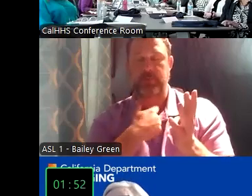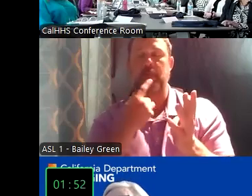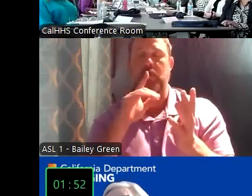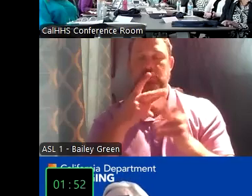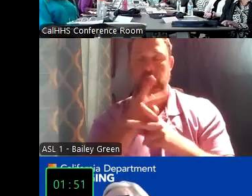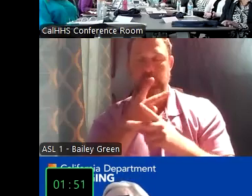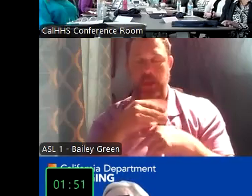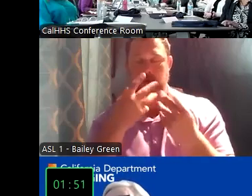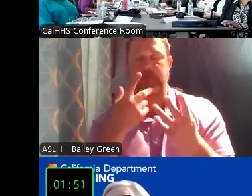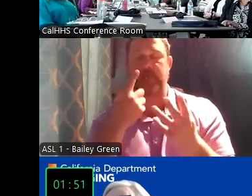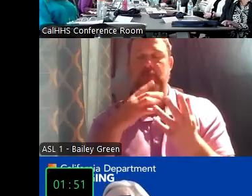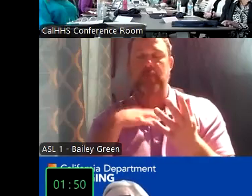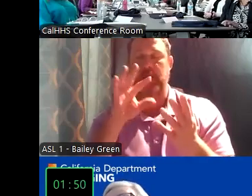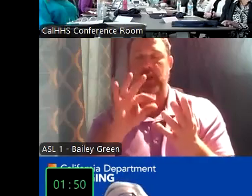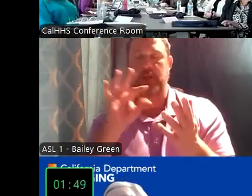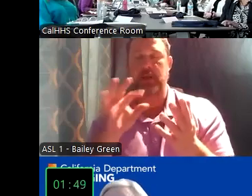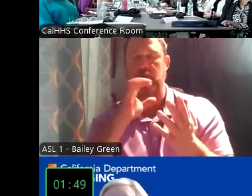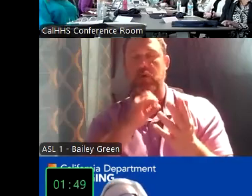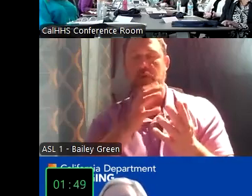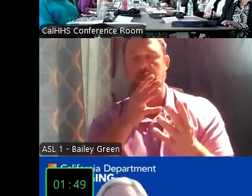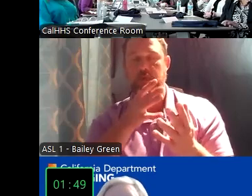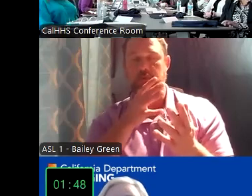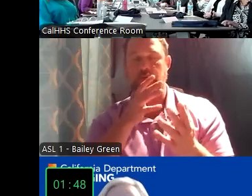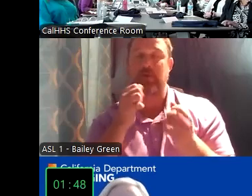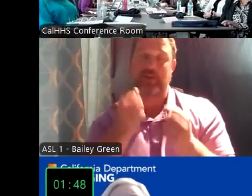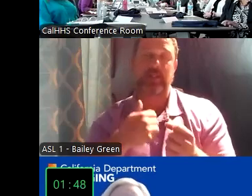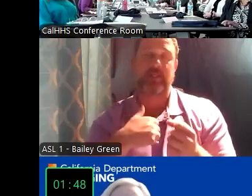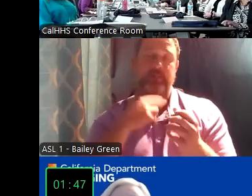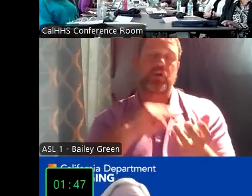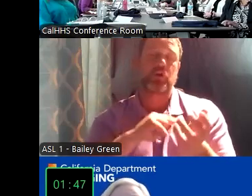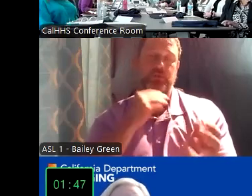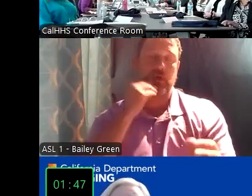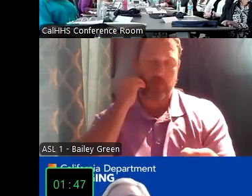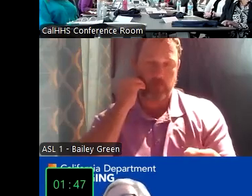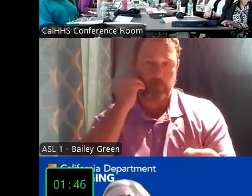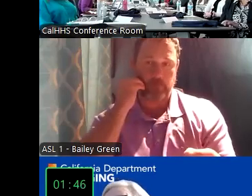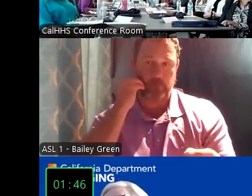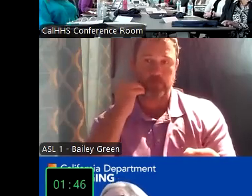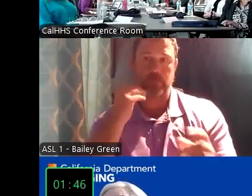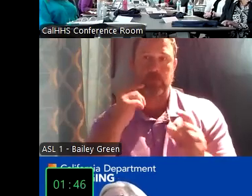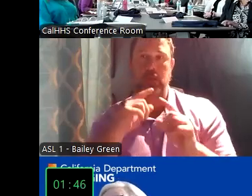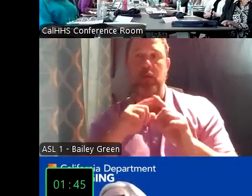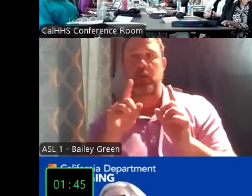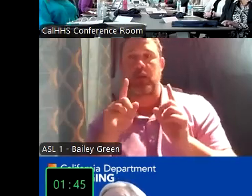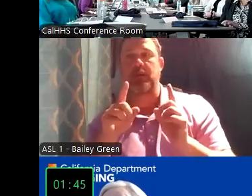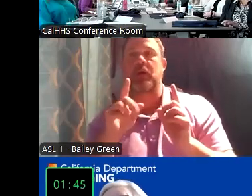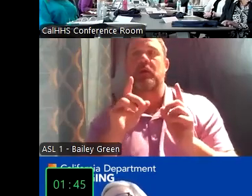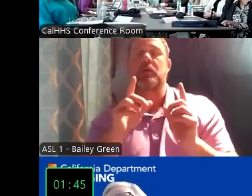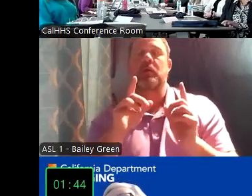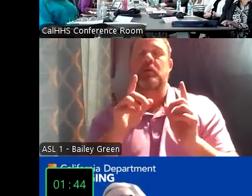caregiver for my 99-year-old mom that now has to live in a nursing home. However, the